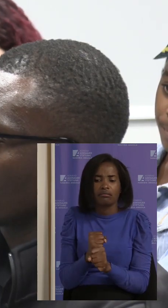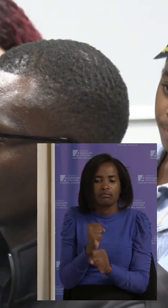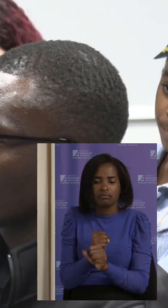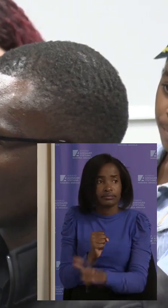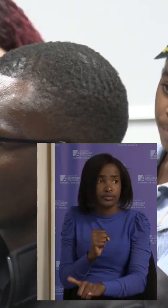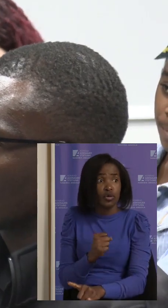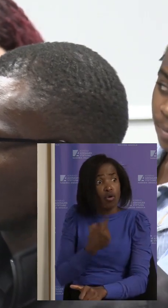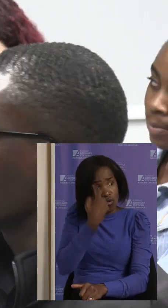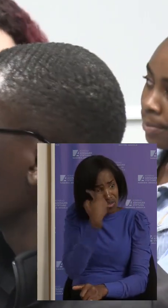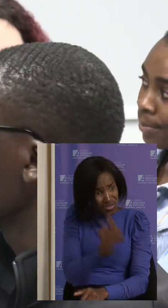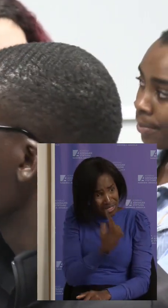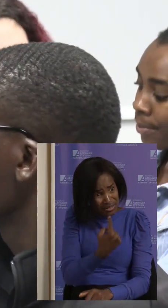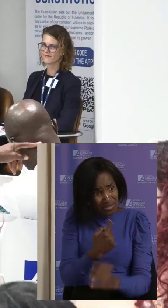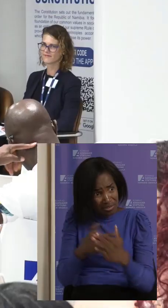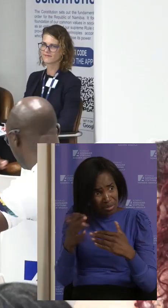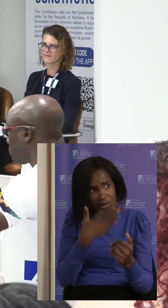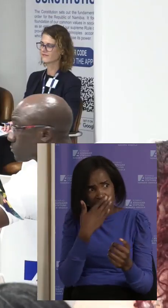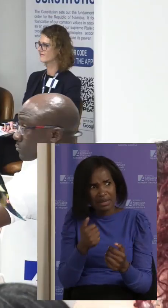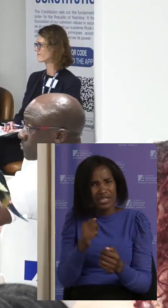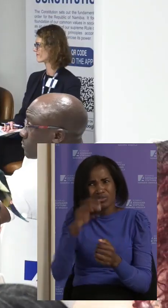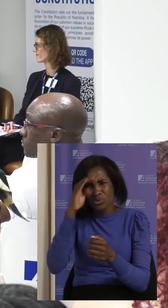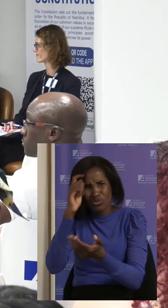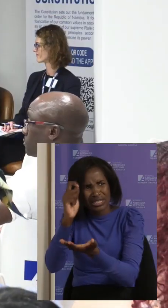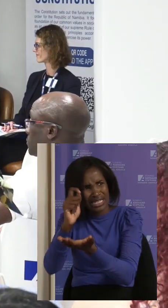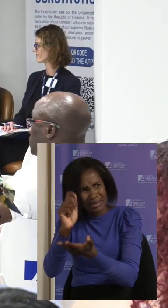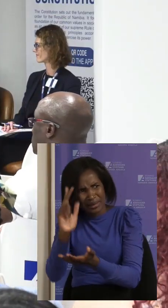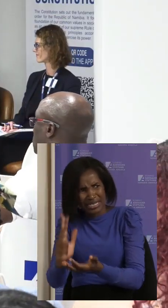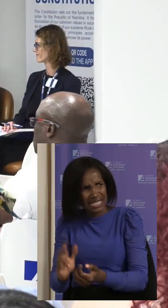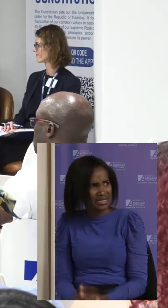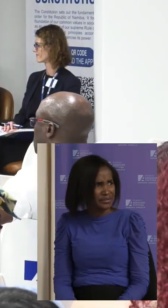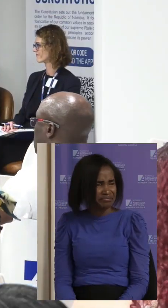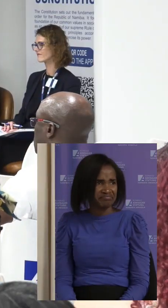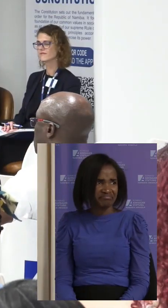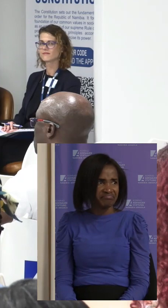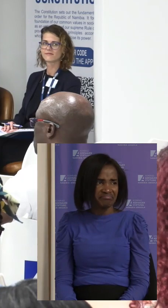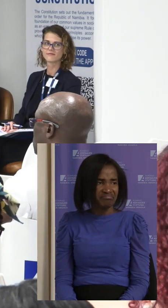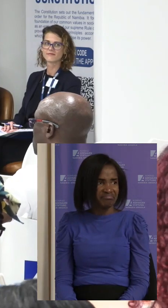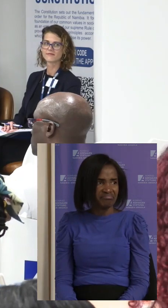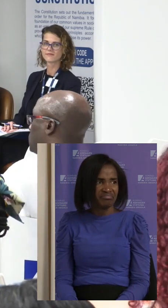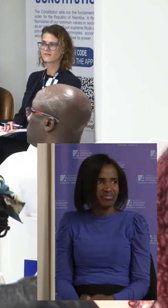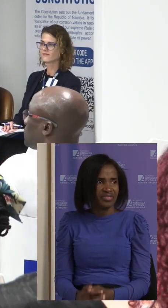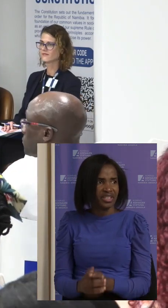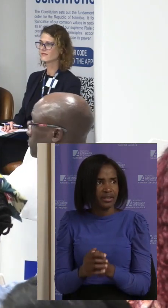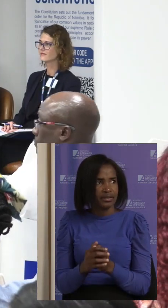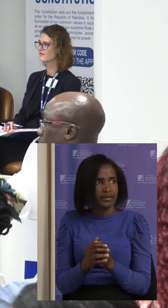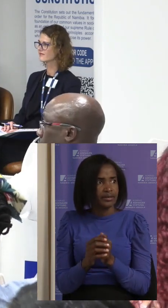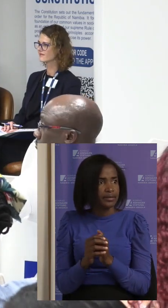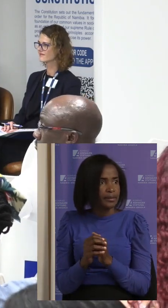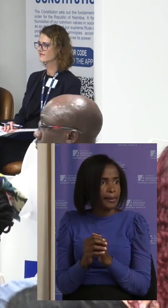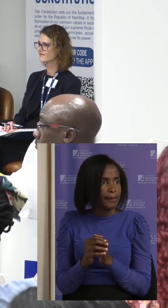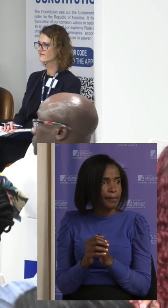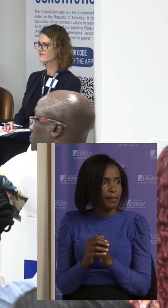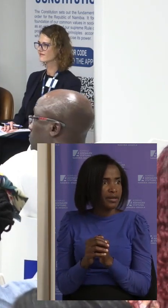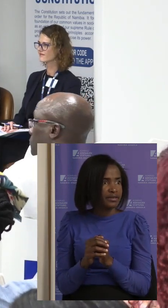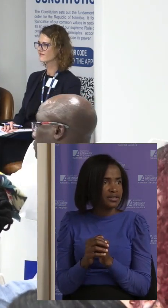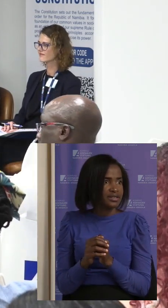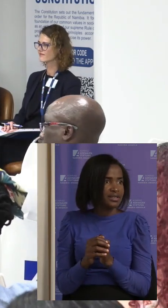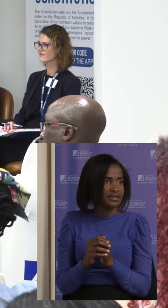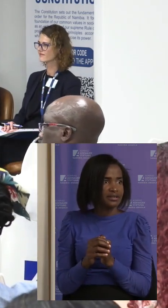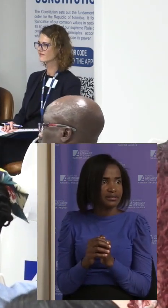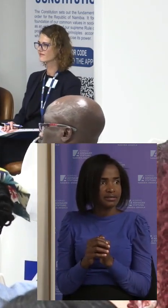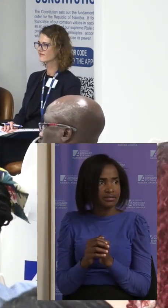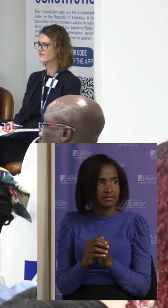you. Thank you very much. Since you have already contributed, I will come back to you. Fatsai, you want to contribute? I'll come back to